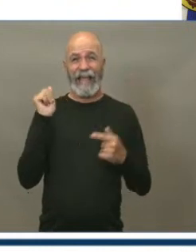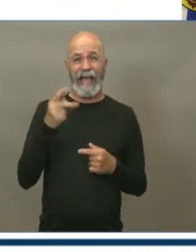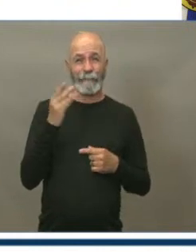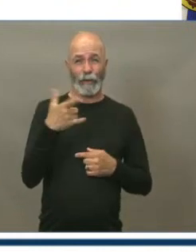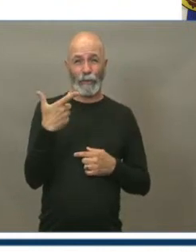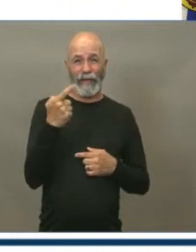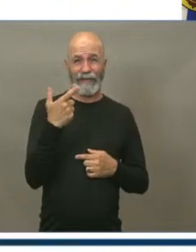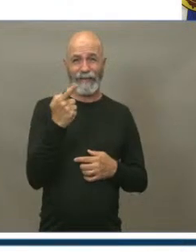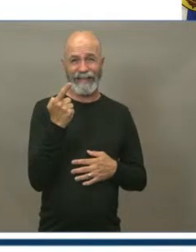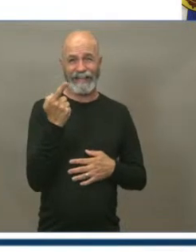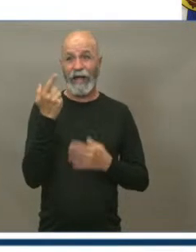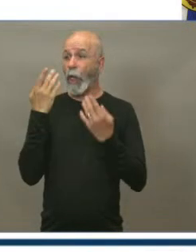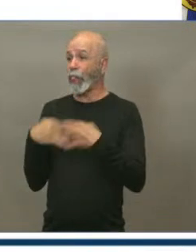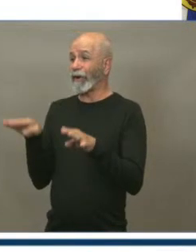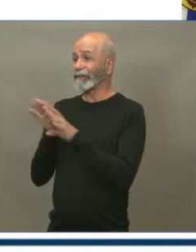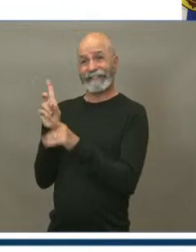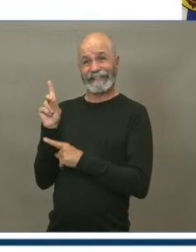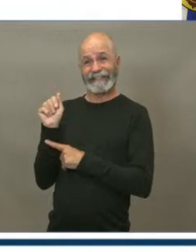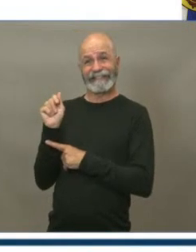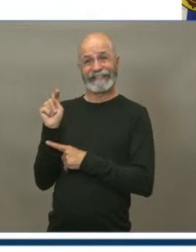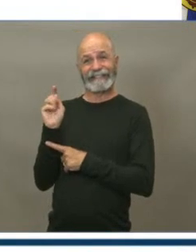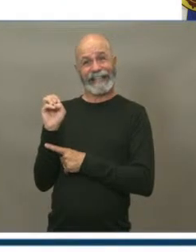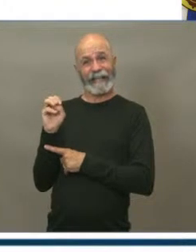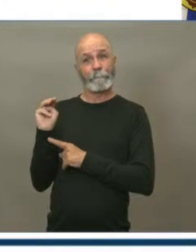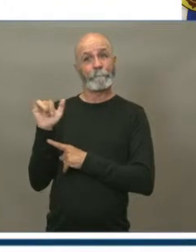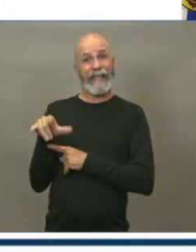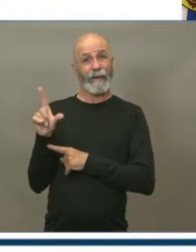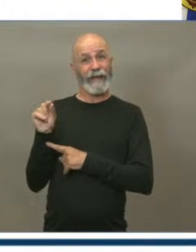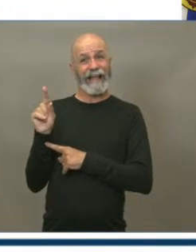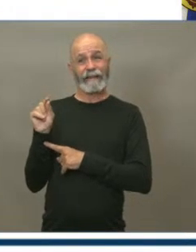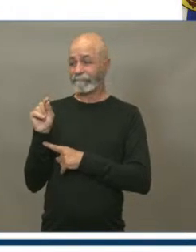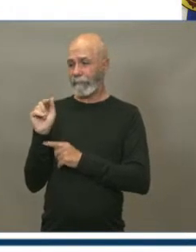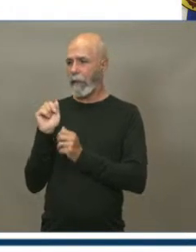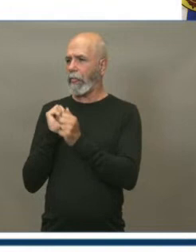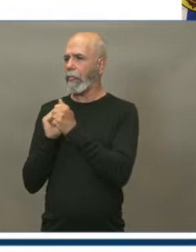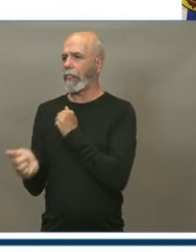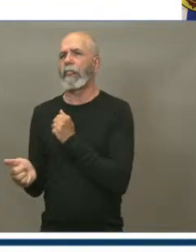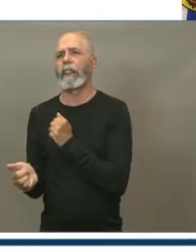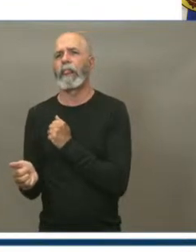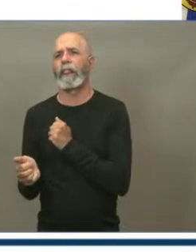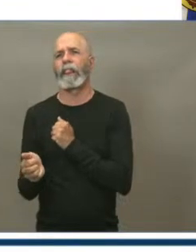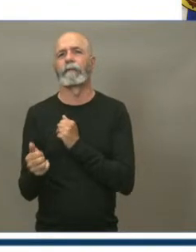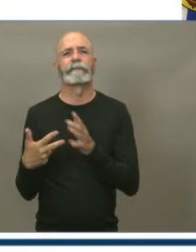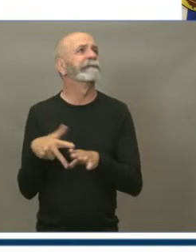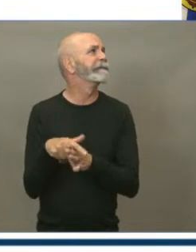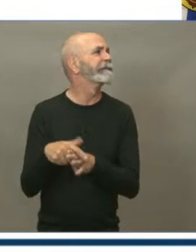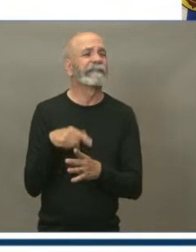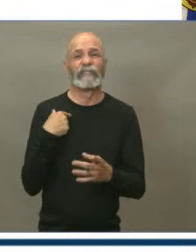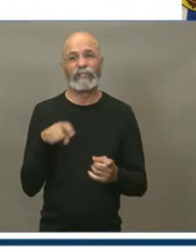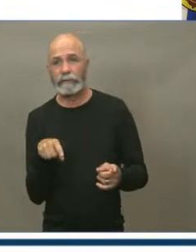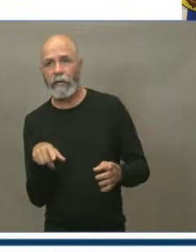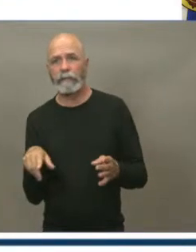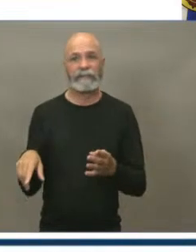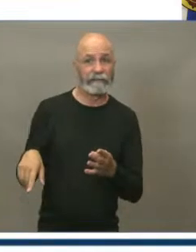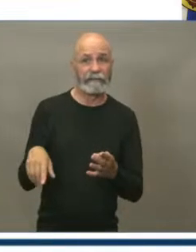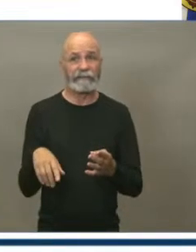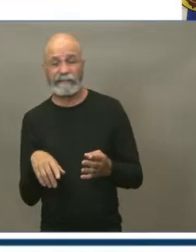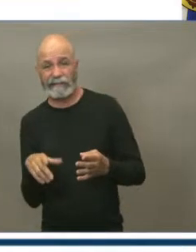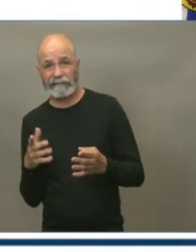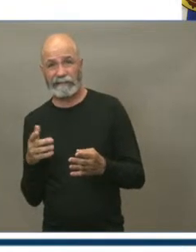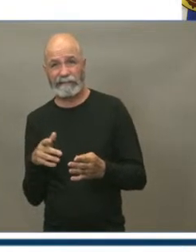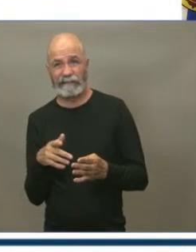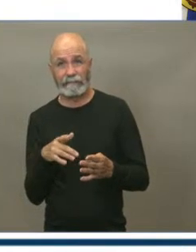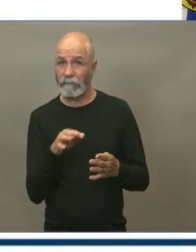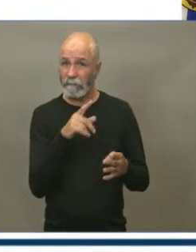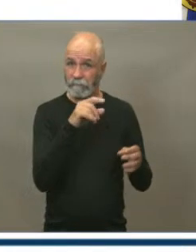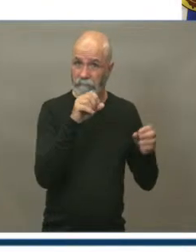May 20th. They're in limbo. So will the province consider anyone who's applying for a compassionate exemption whose closing date